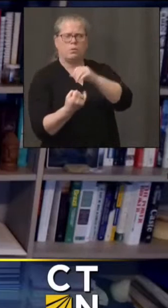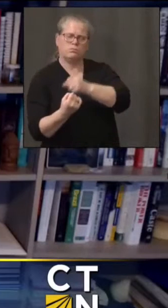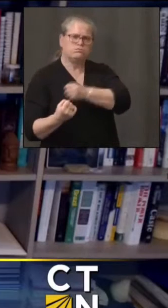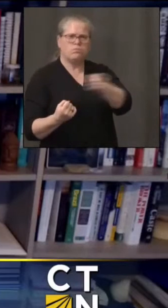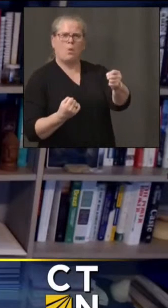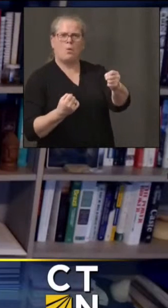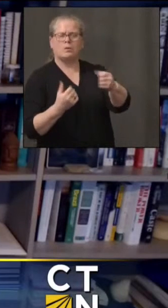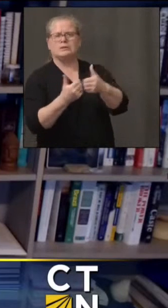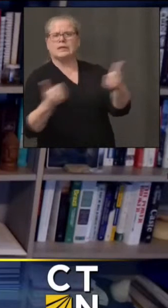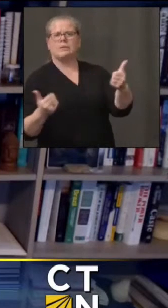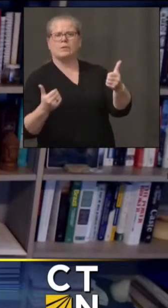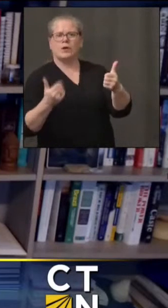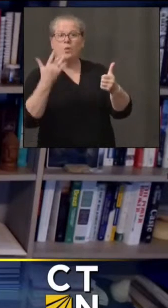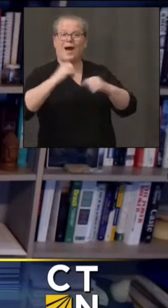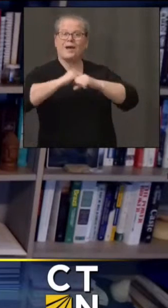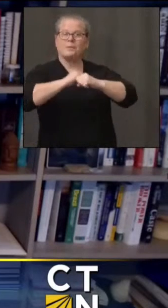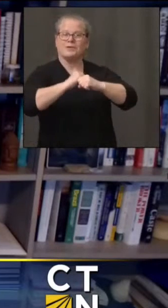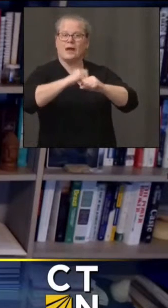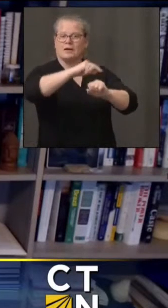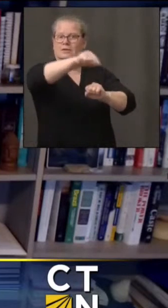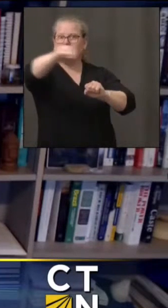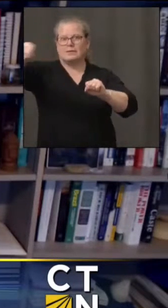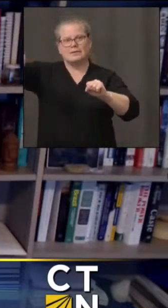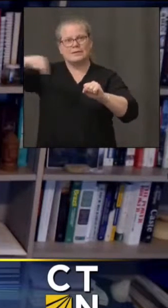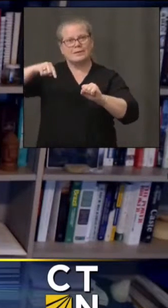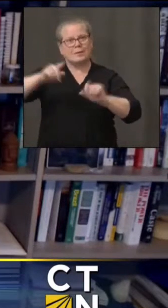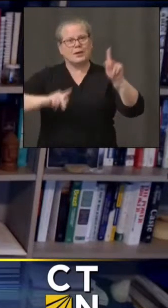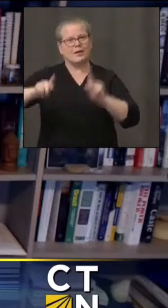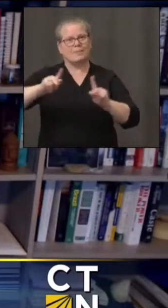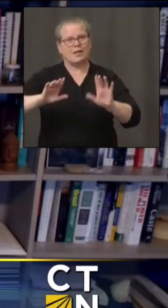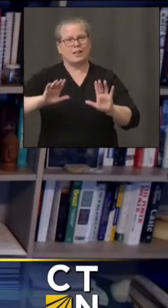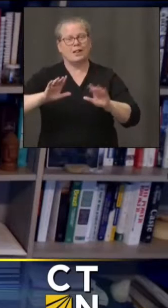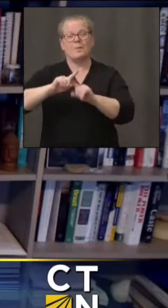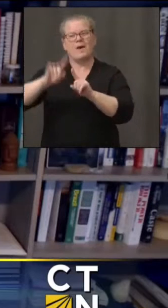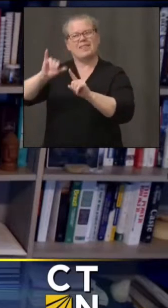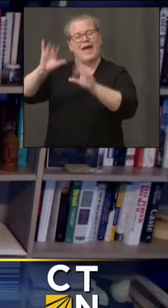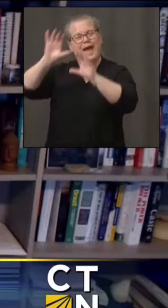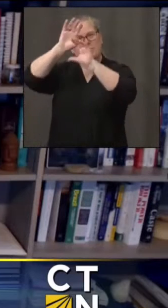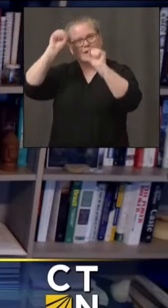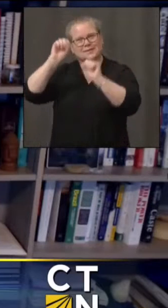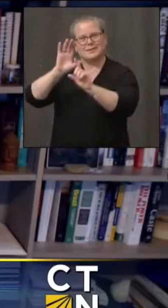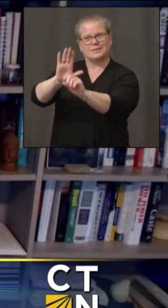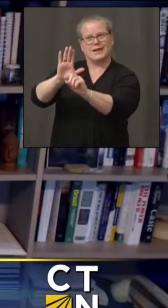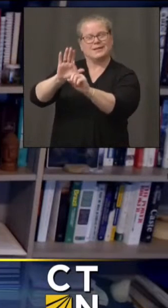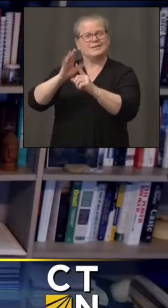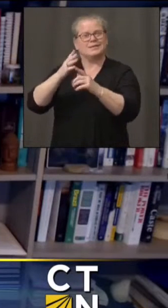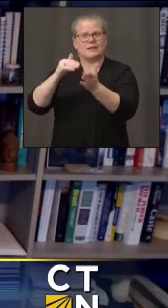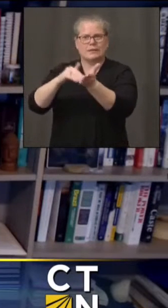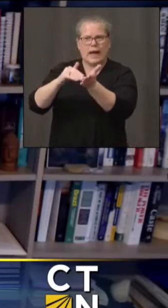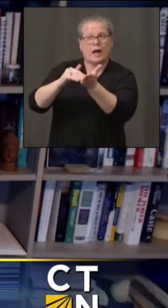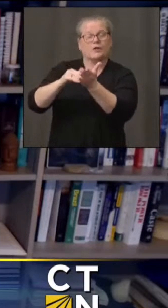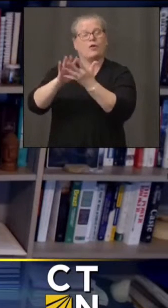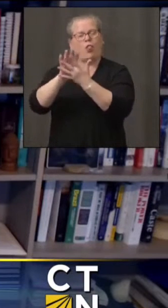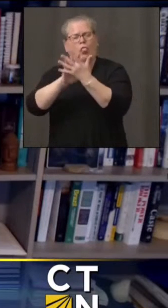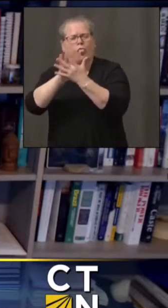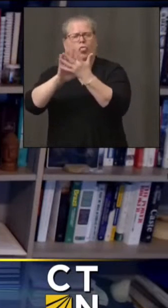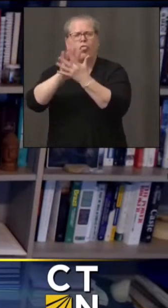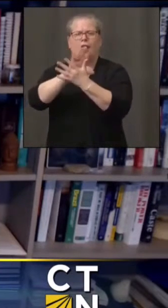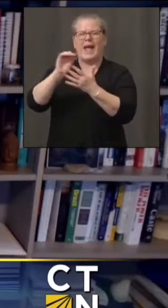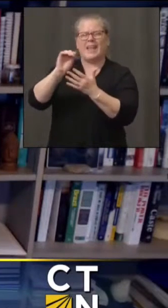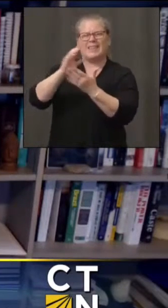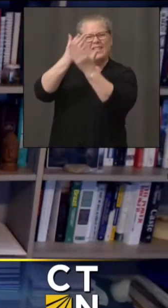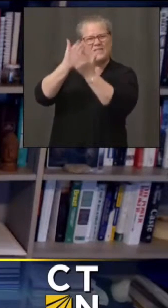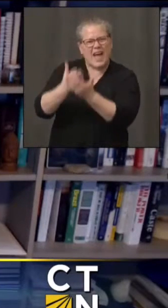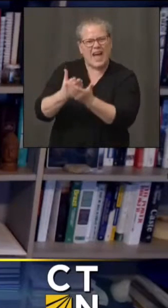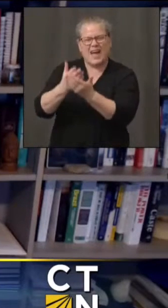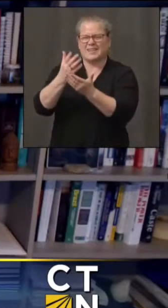the facts or the evidence behind those sound principles eroded, that's I guess another